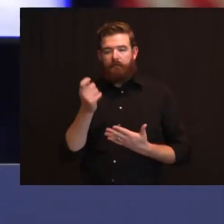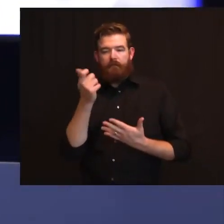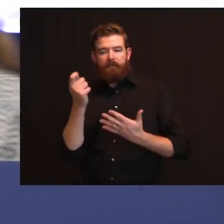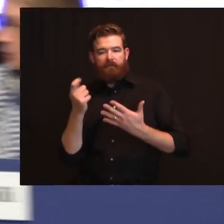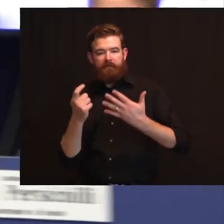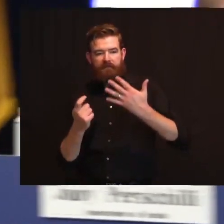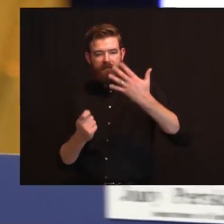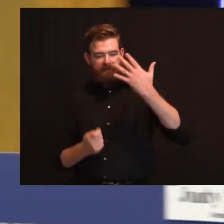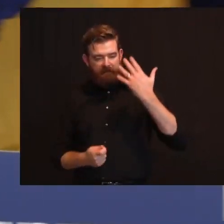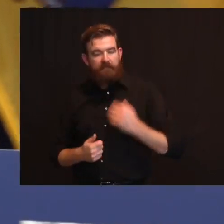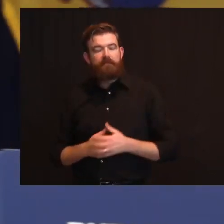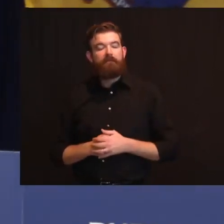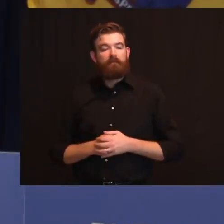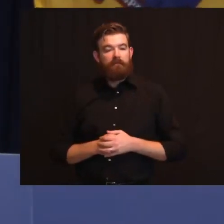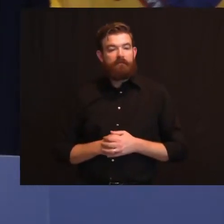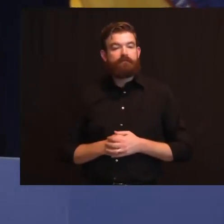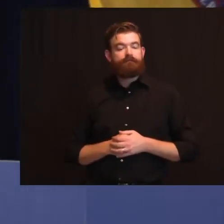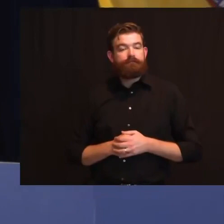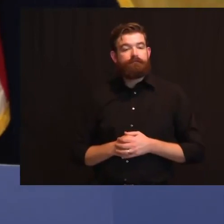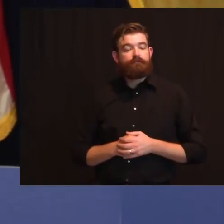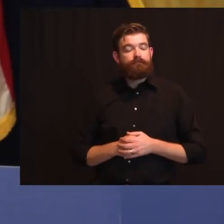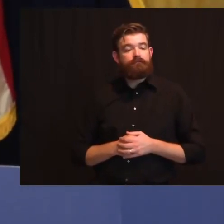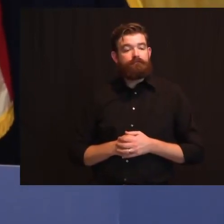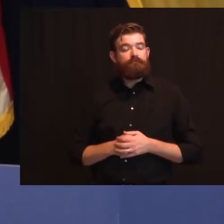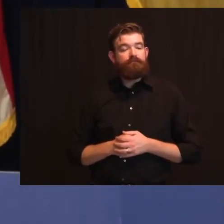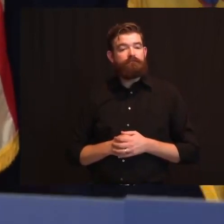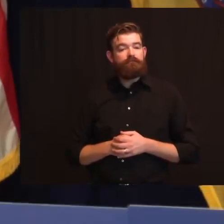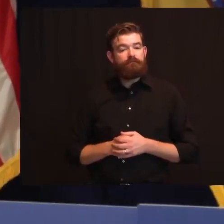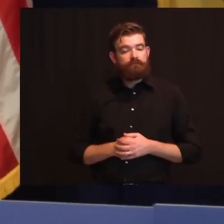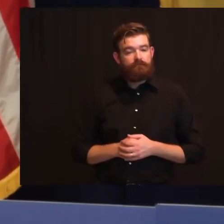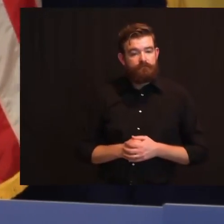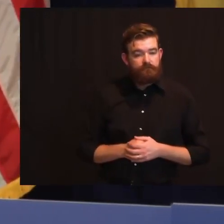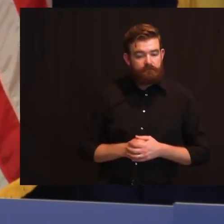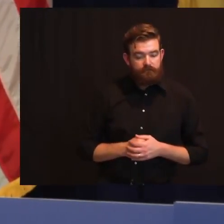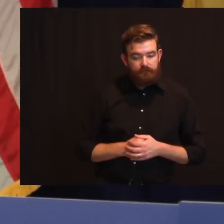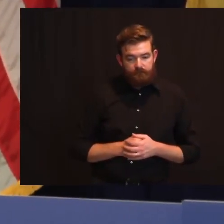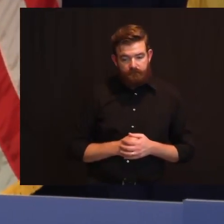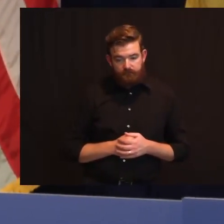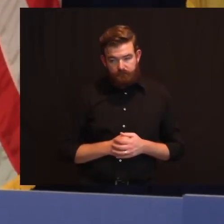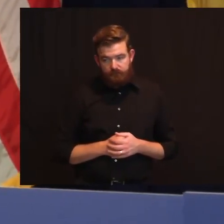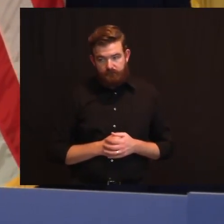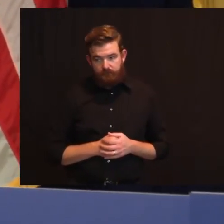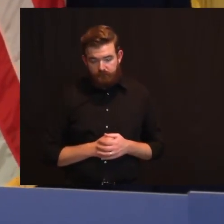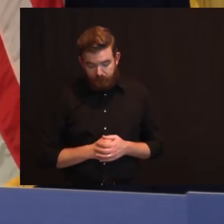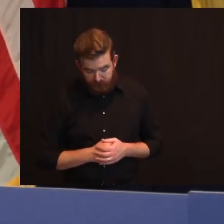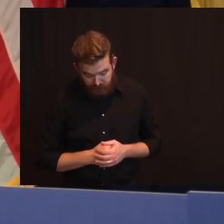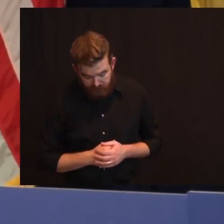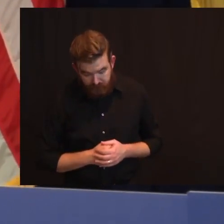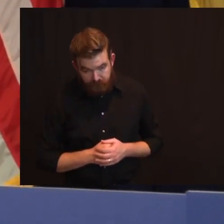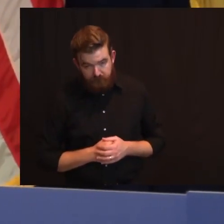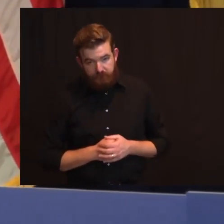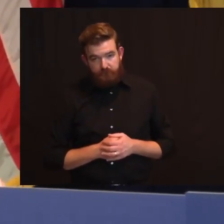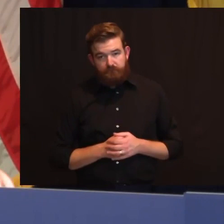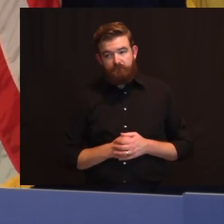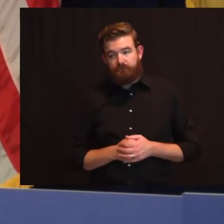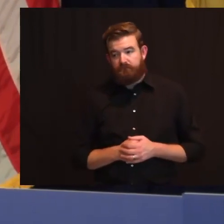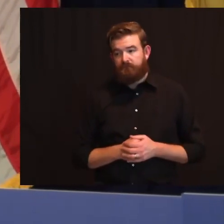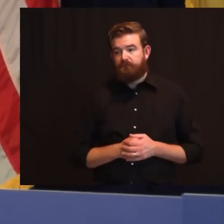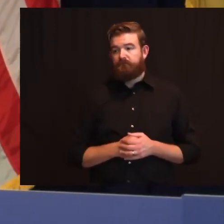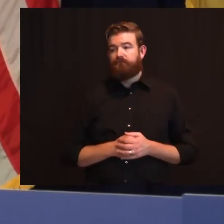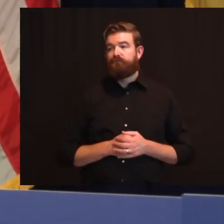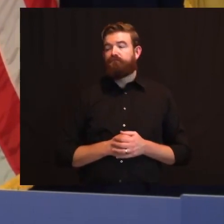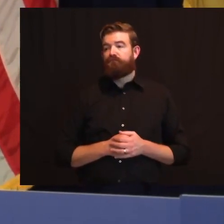about false Ed, positives... could you also cover the motor vehicles questions as well while you're there? I can. That'd be great. And maybe also timing, since I'm not very good with telling